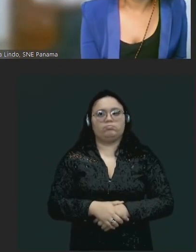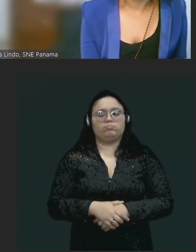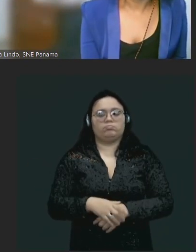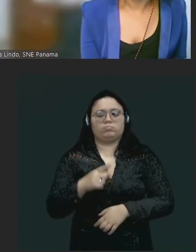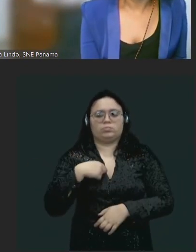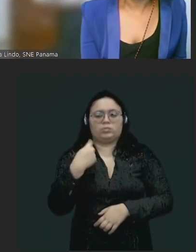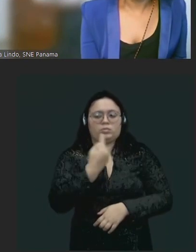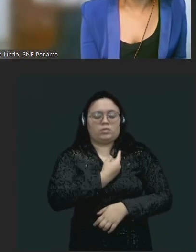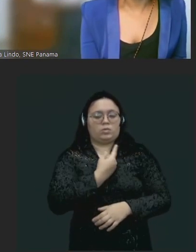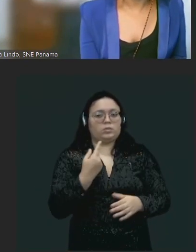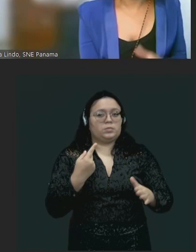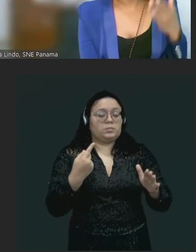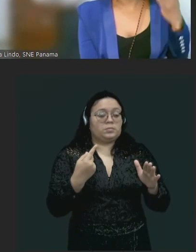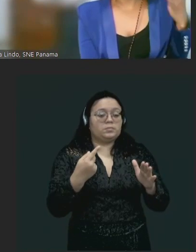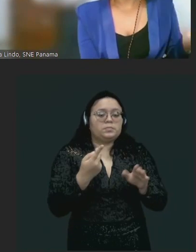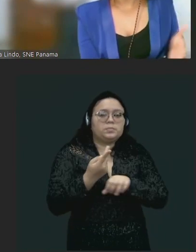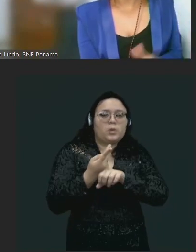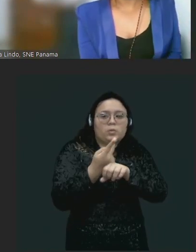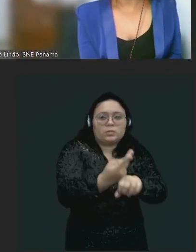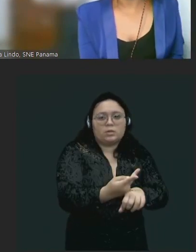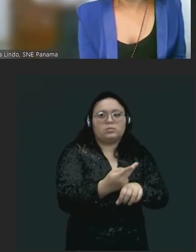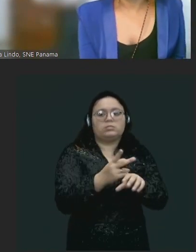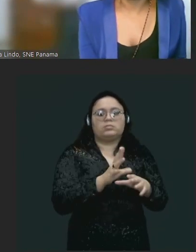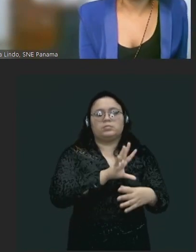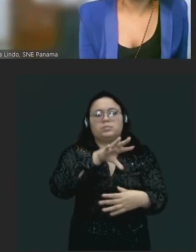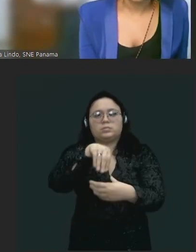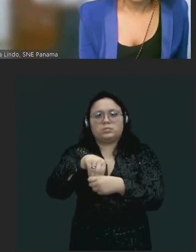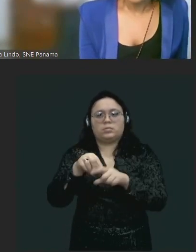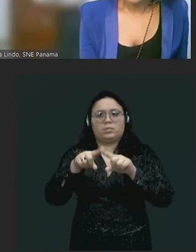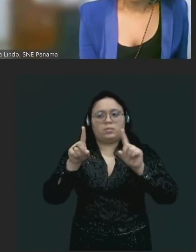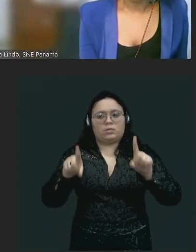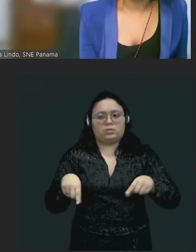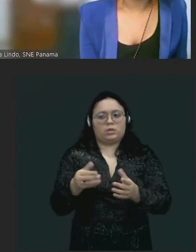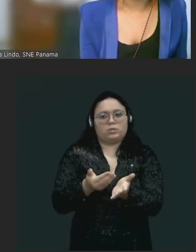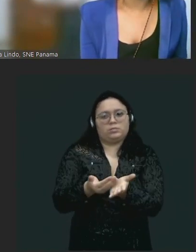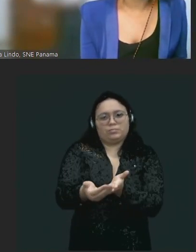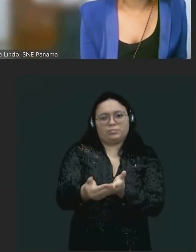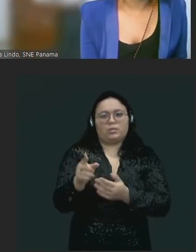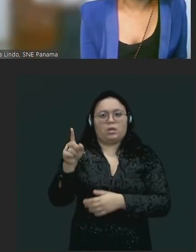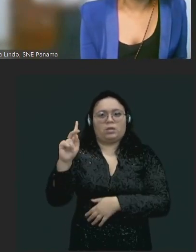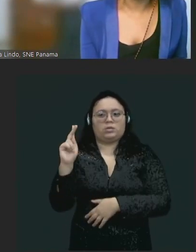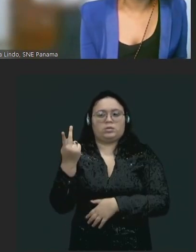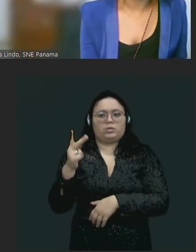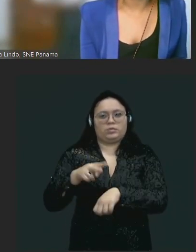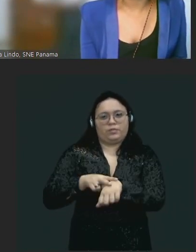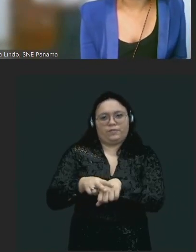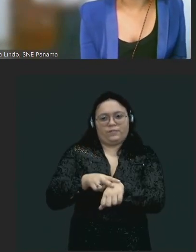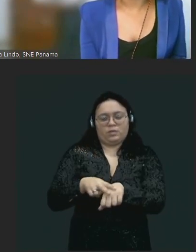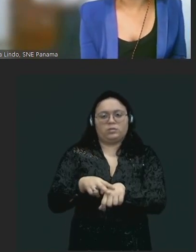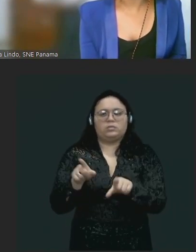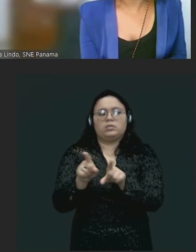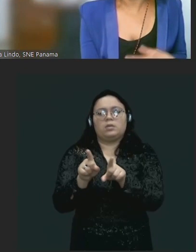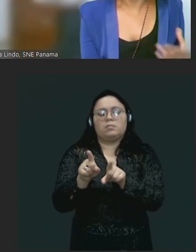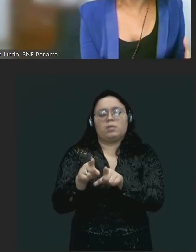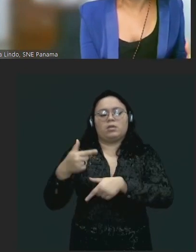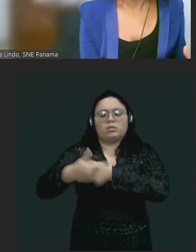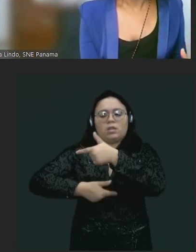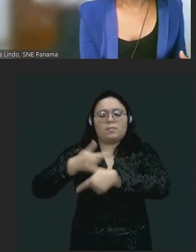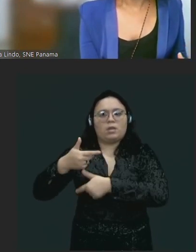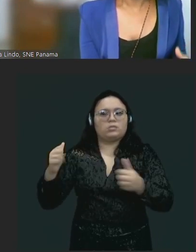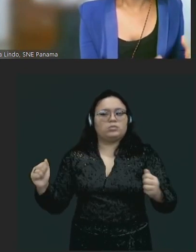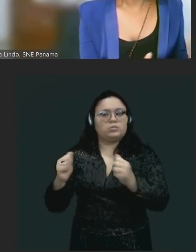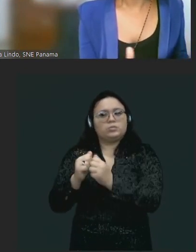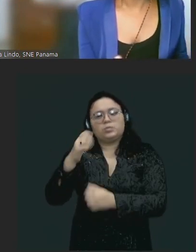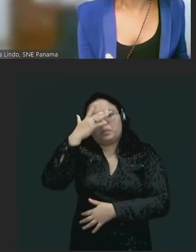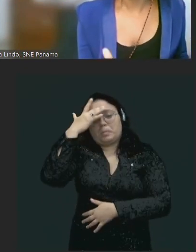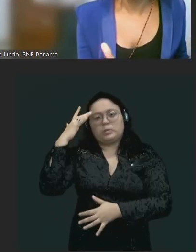to implement a pilot project in Panama for green hydrogen. We are working hand by hand also with different